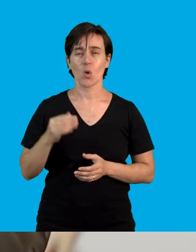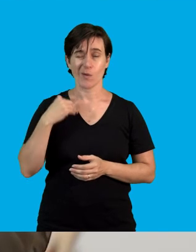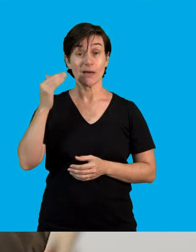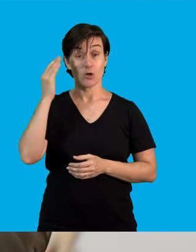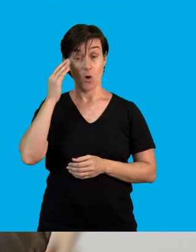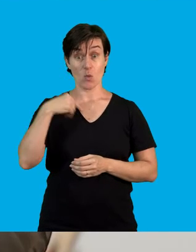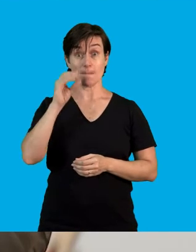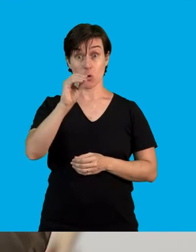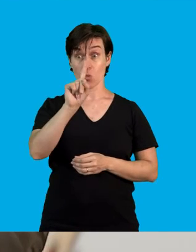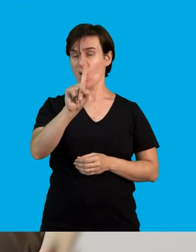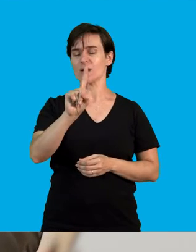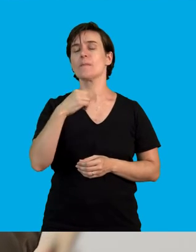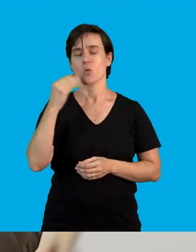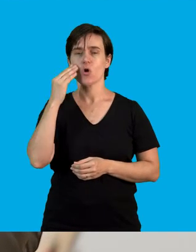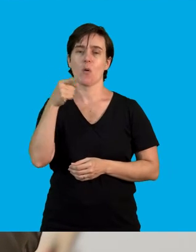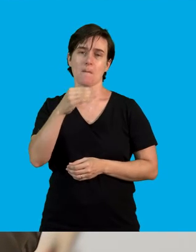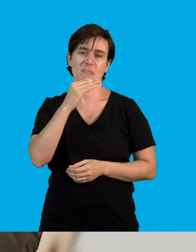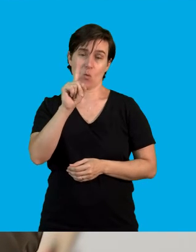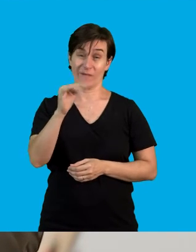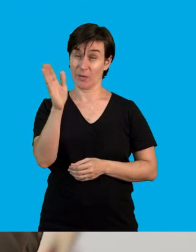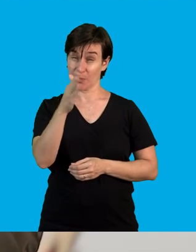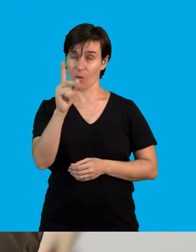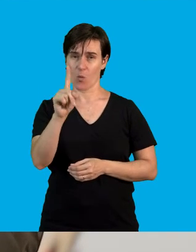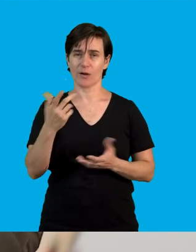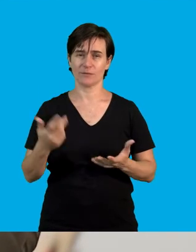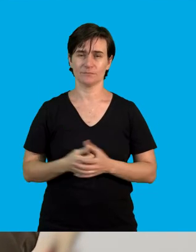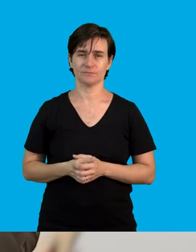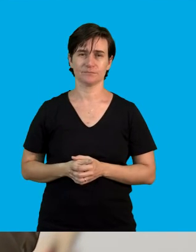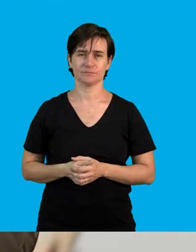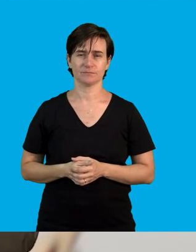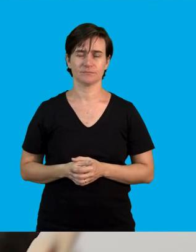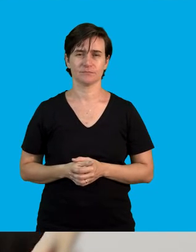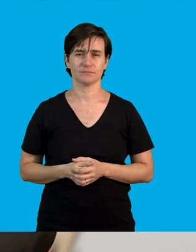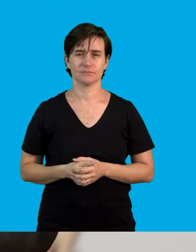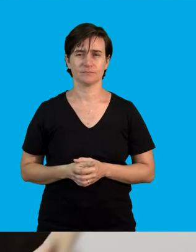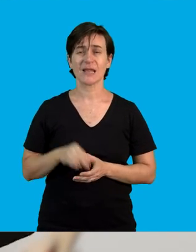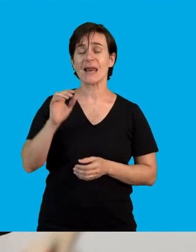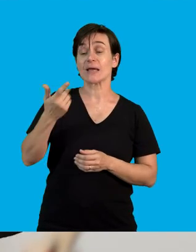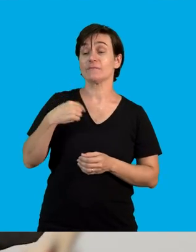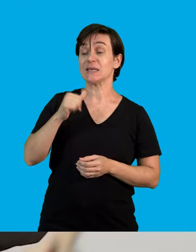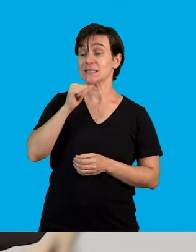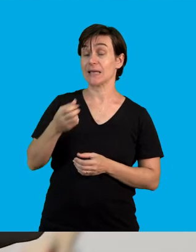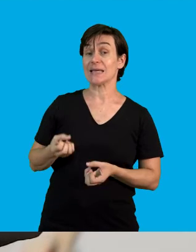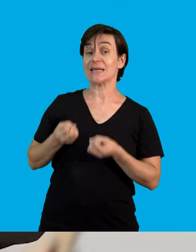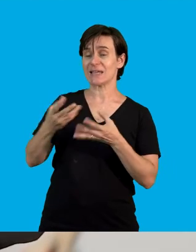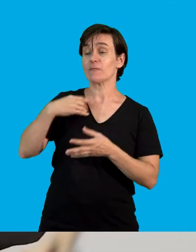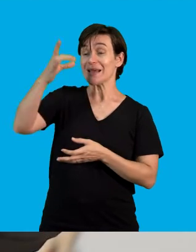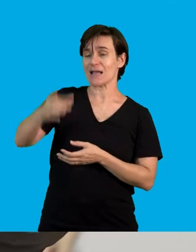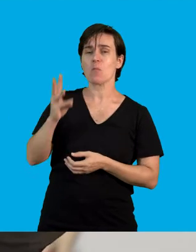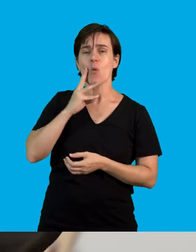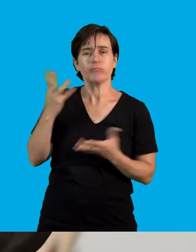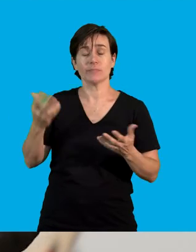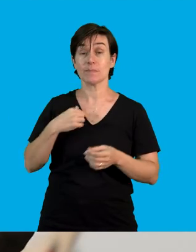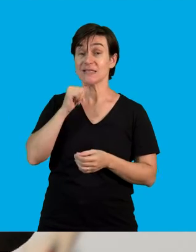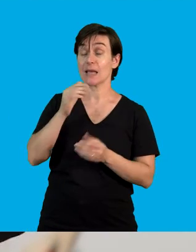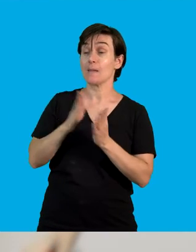but we know that it is there. The same way that when you speak to a person, you cannot say, please give me 1 cup of